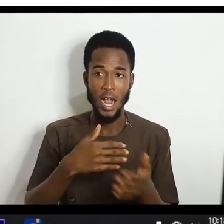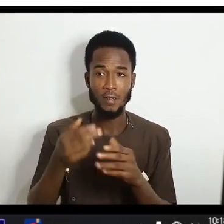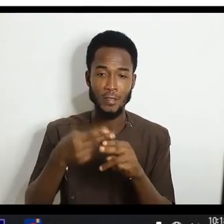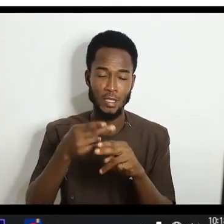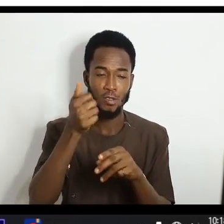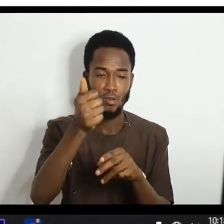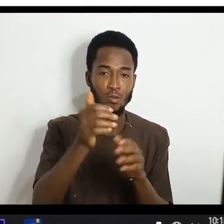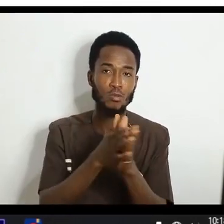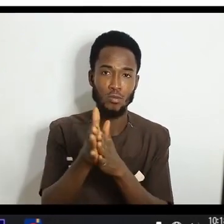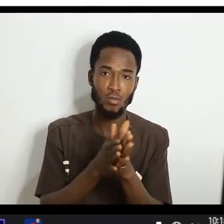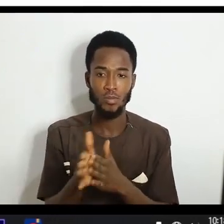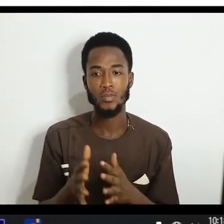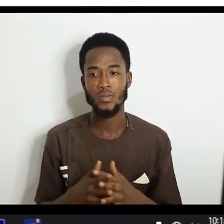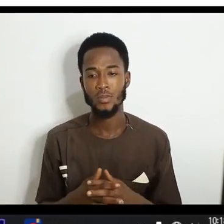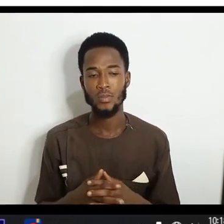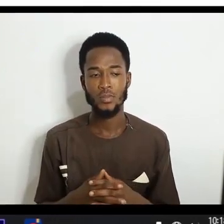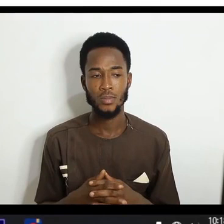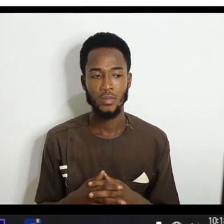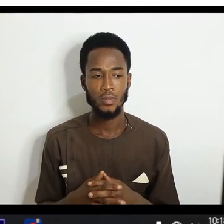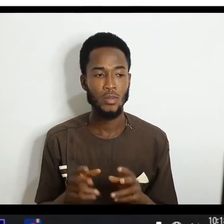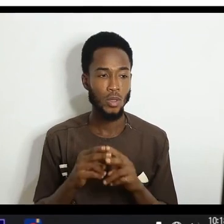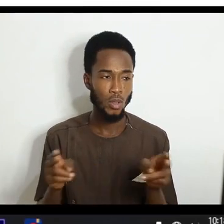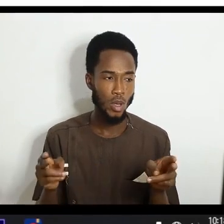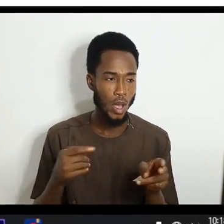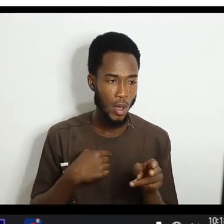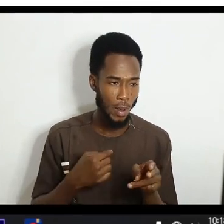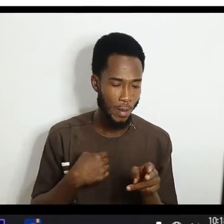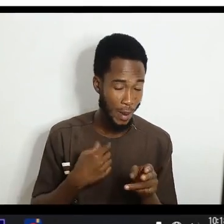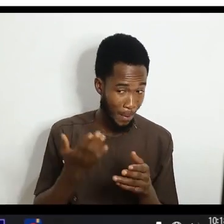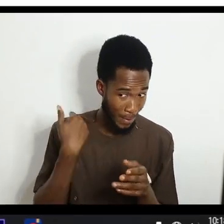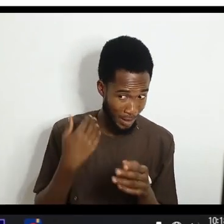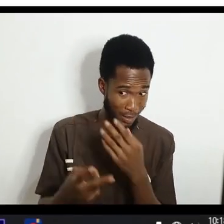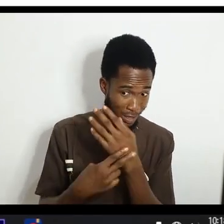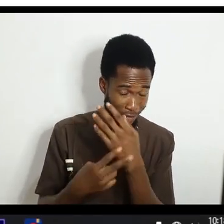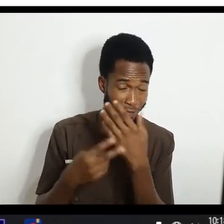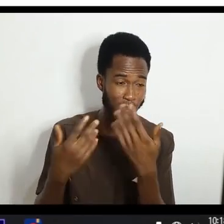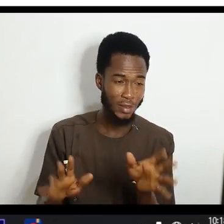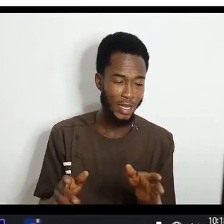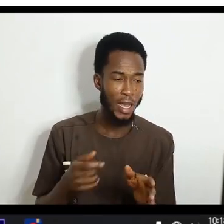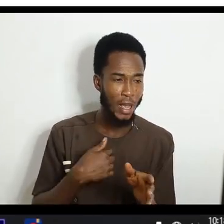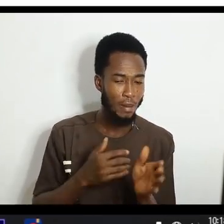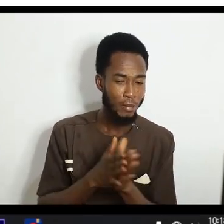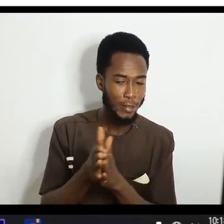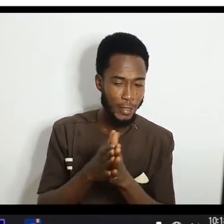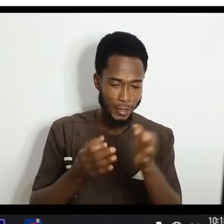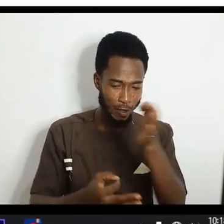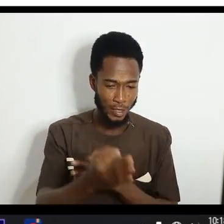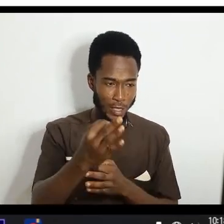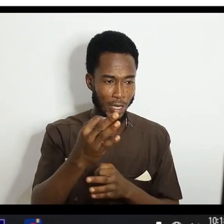you want to give to the work. So I have saved some work, so if I want to replace,